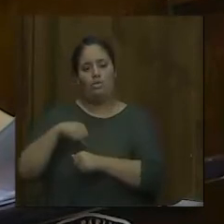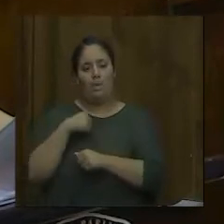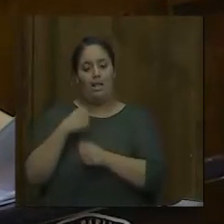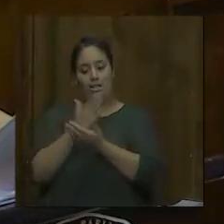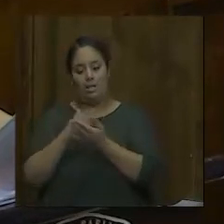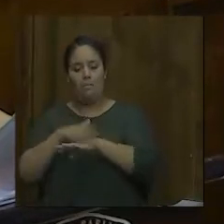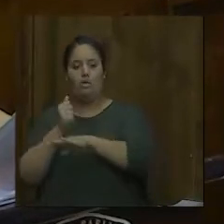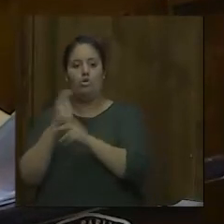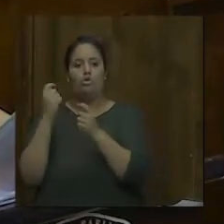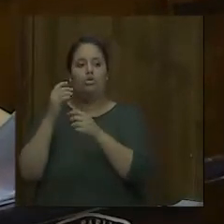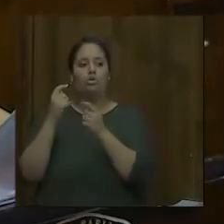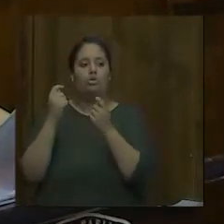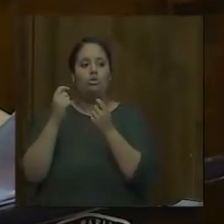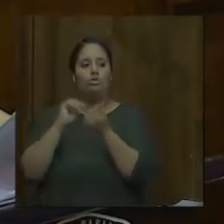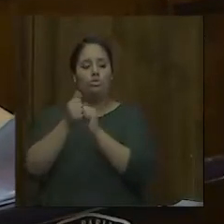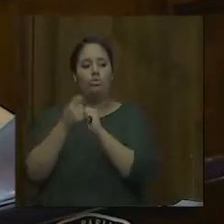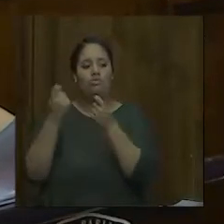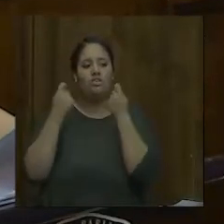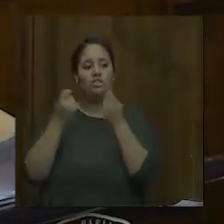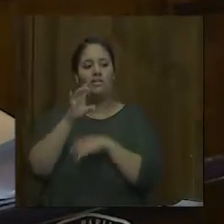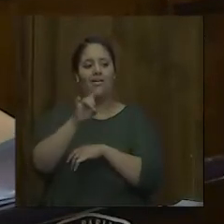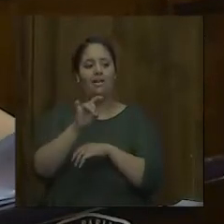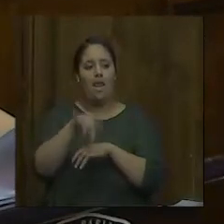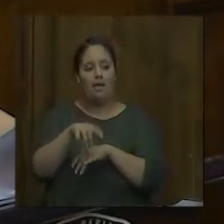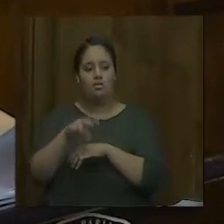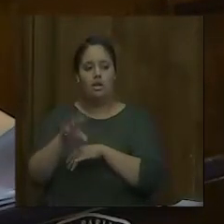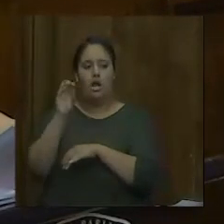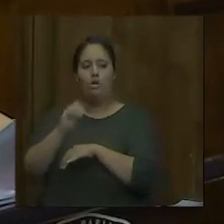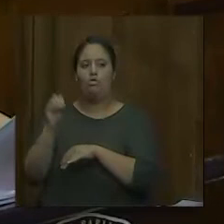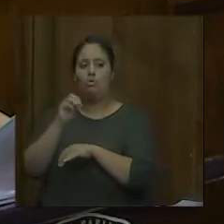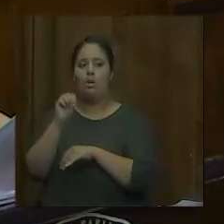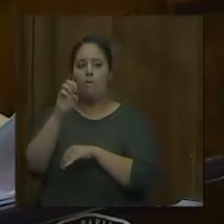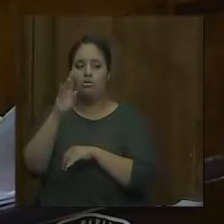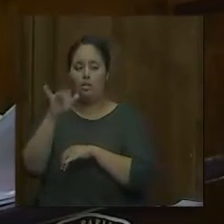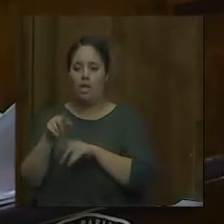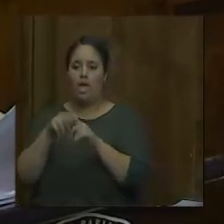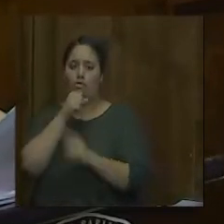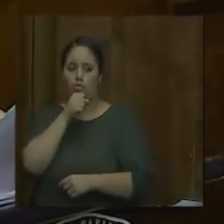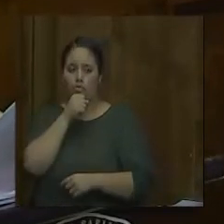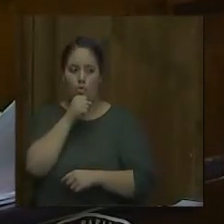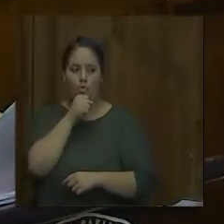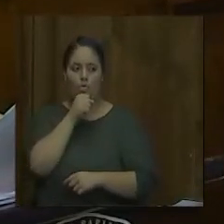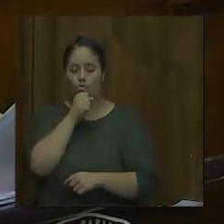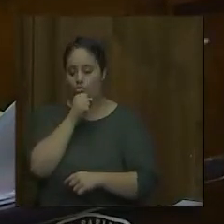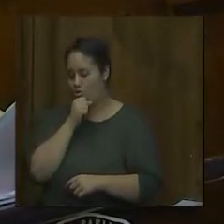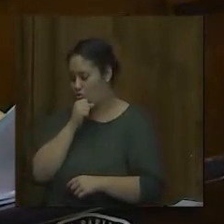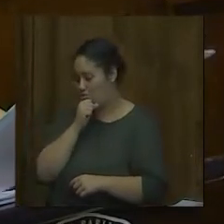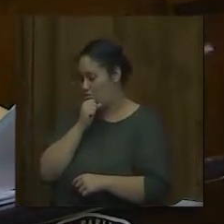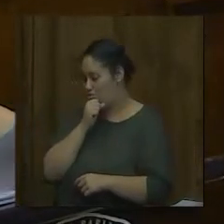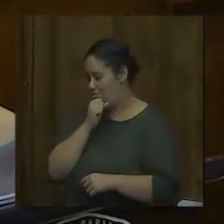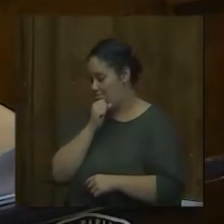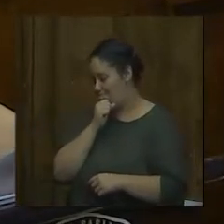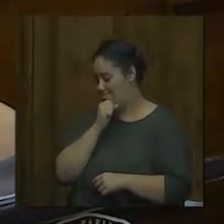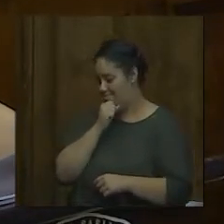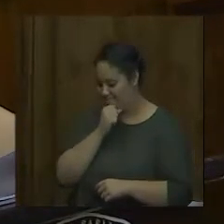sport festivals in Knysna, Oudtshoorn, Mossel Bay, and George. Ek is bly om te bevestig dat